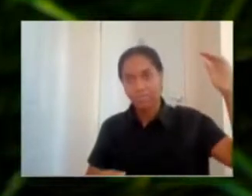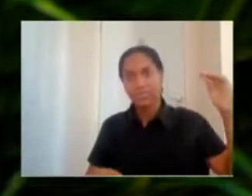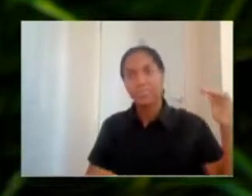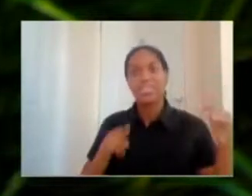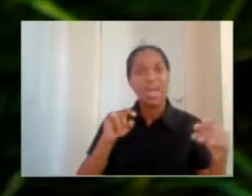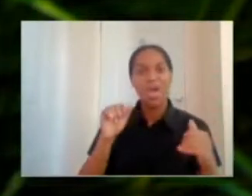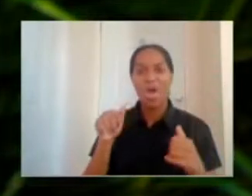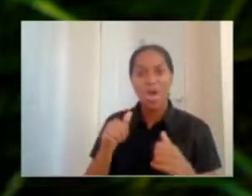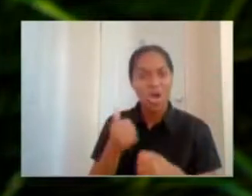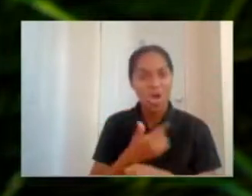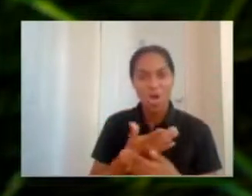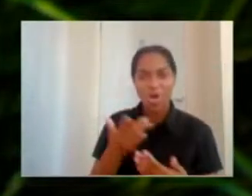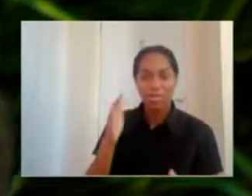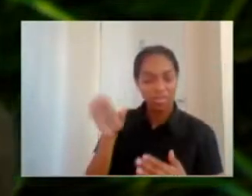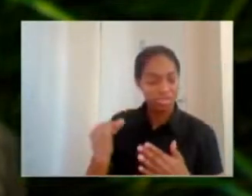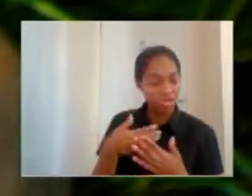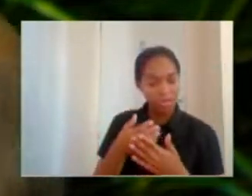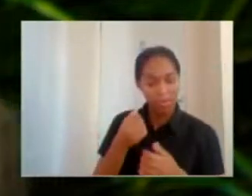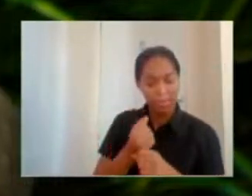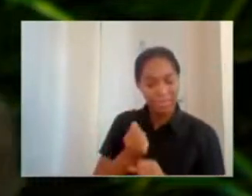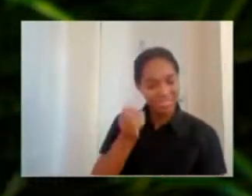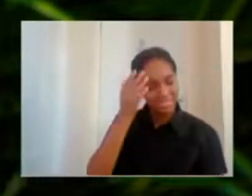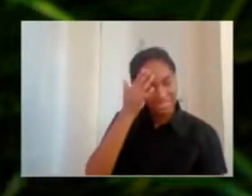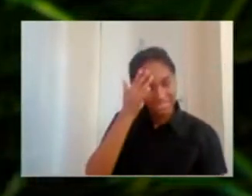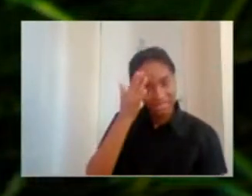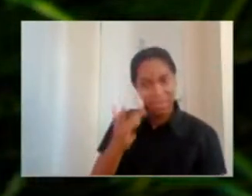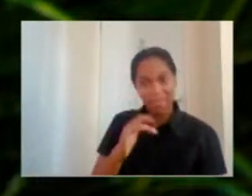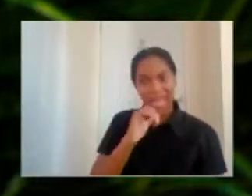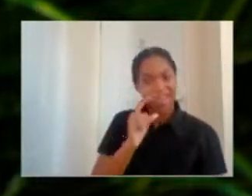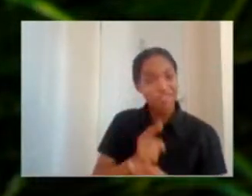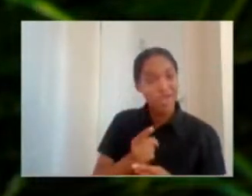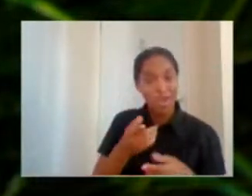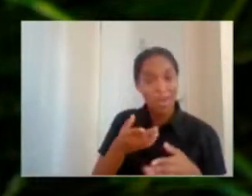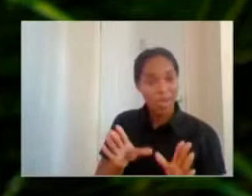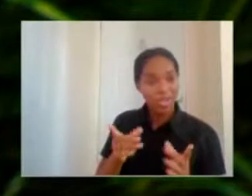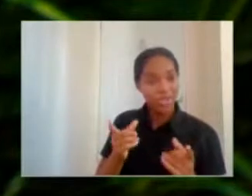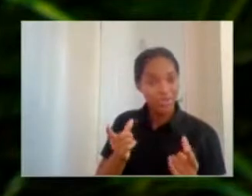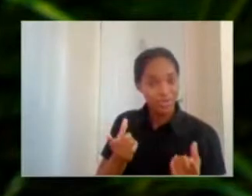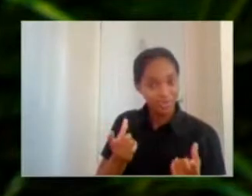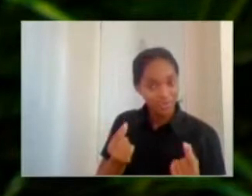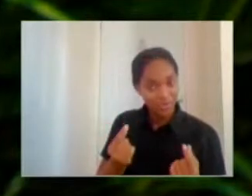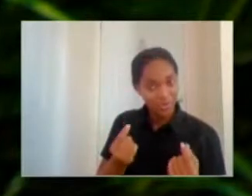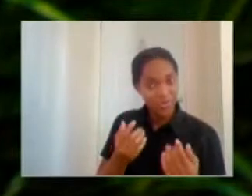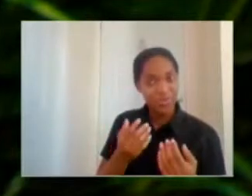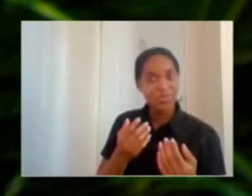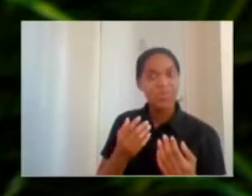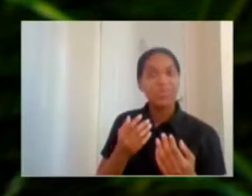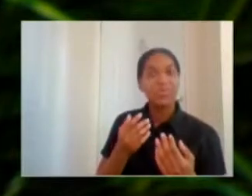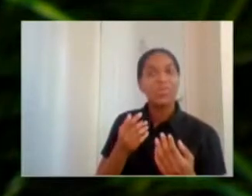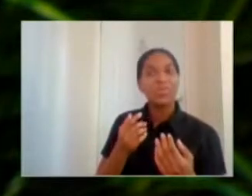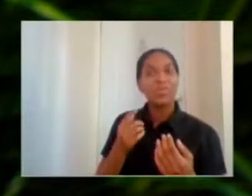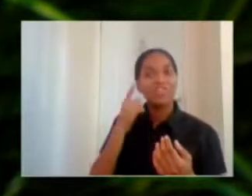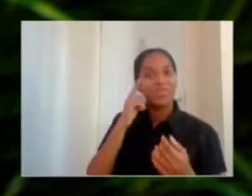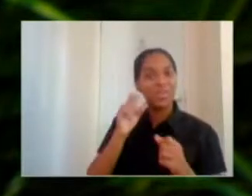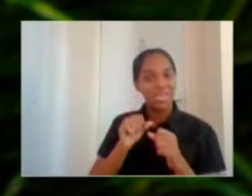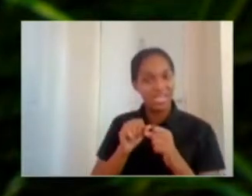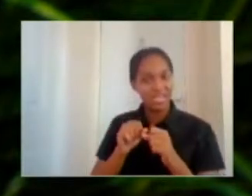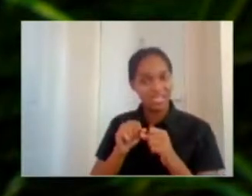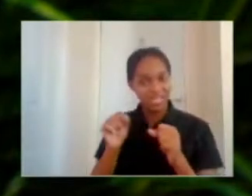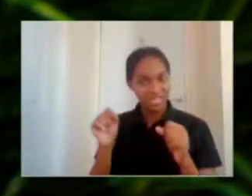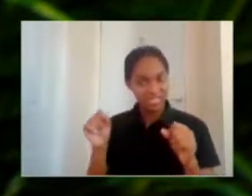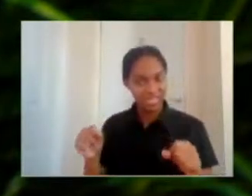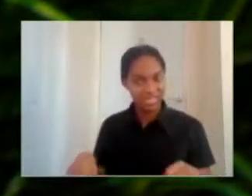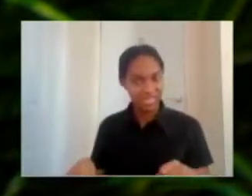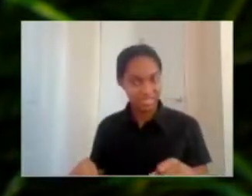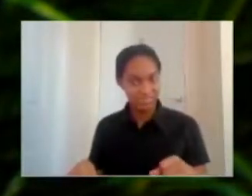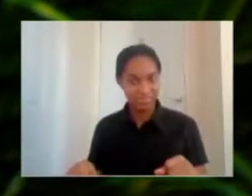sense. It's actually probably not the right way to do a free-to-air enhancement system, because as we